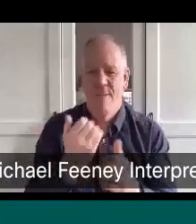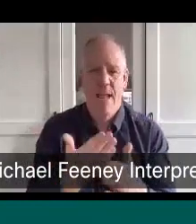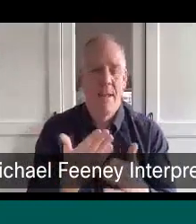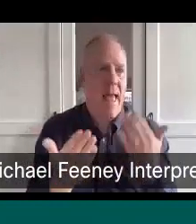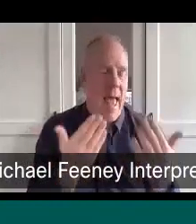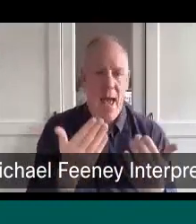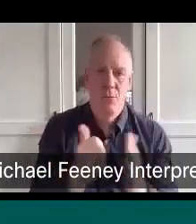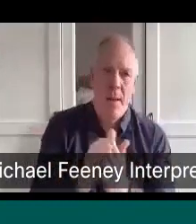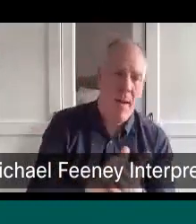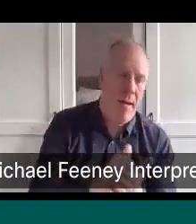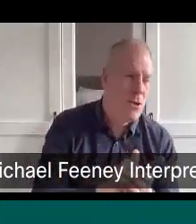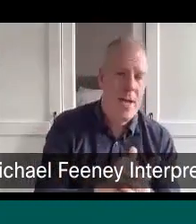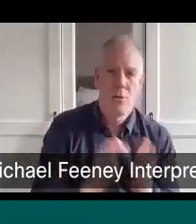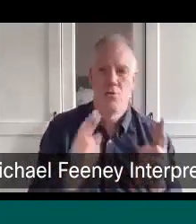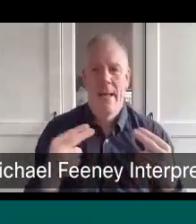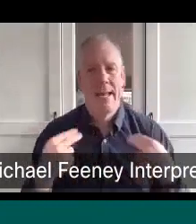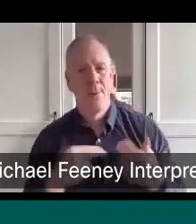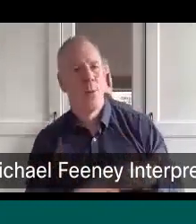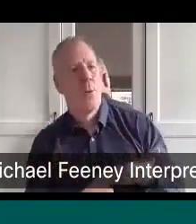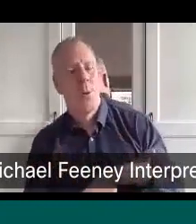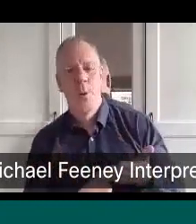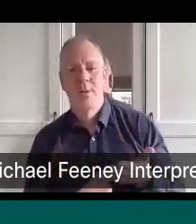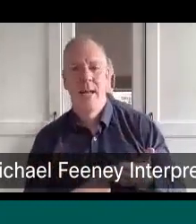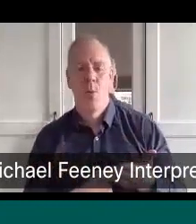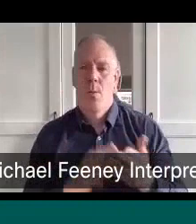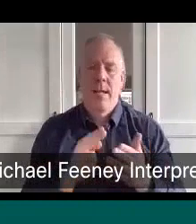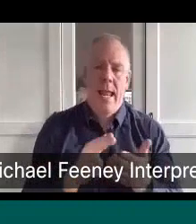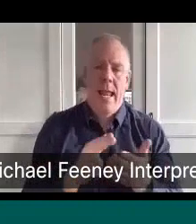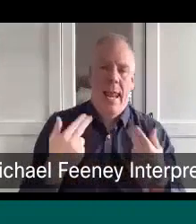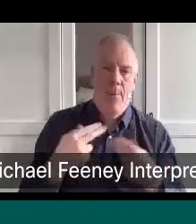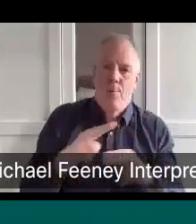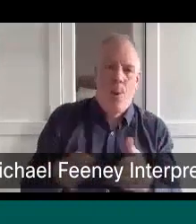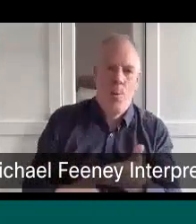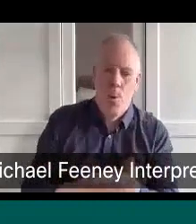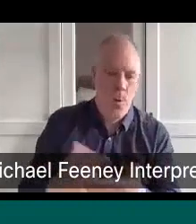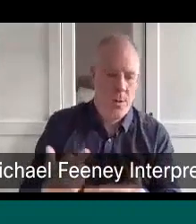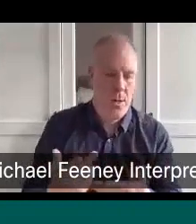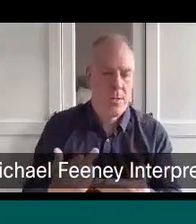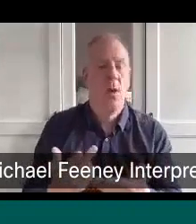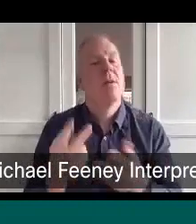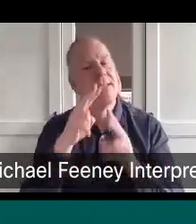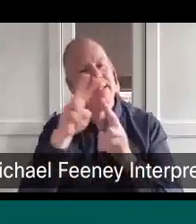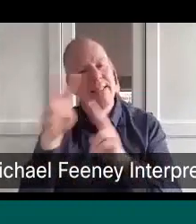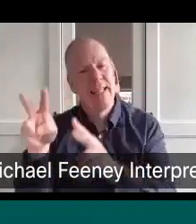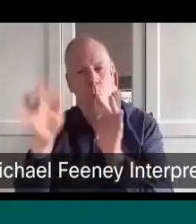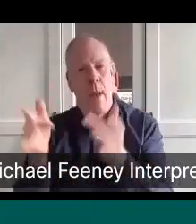to apologise, the language to use, language to avoid, etc. So do visit our website